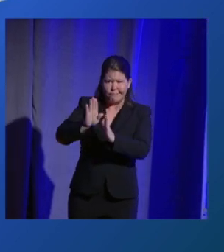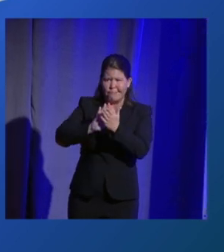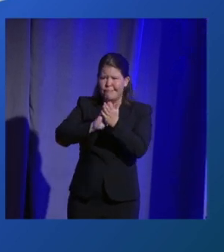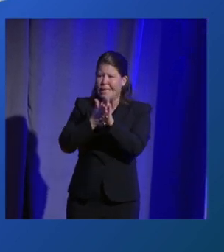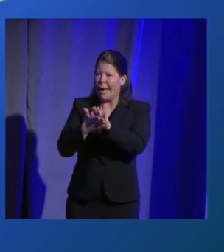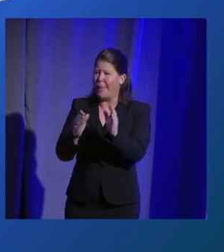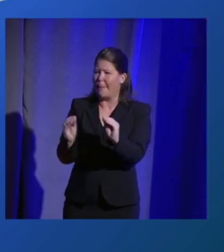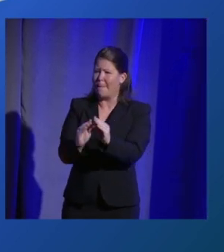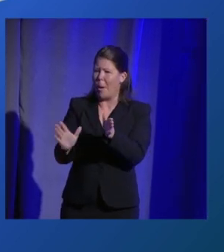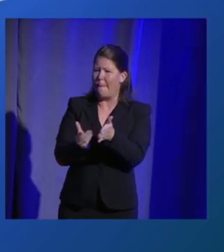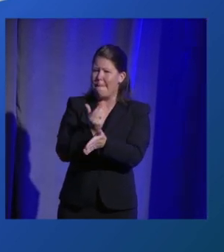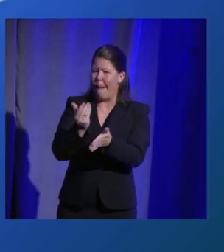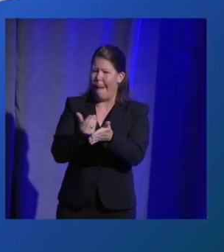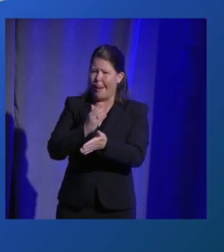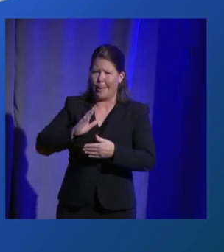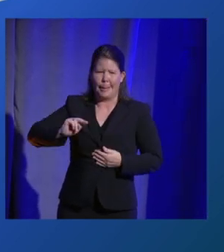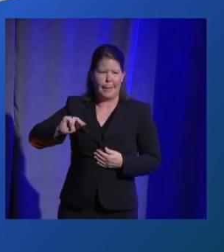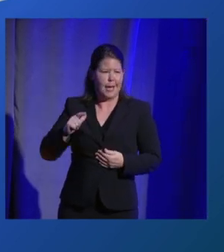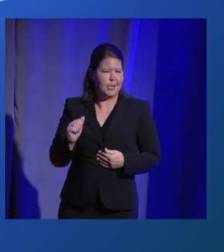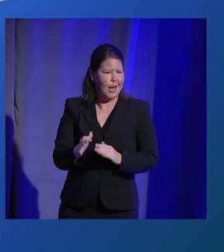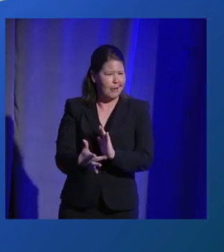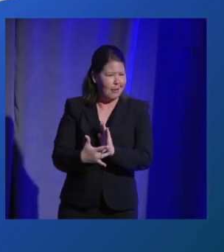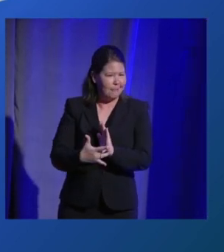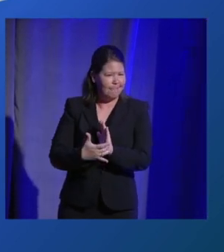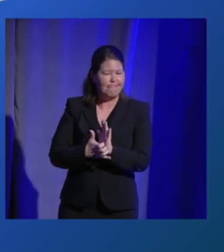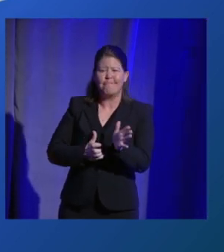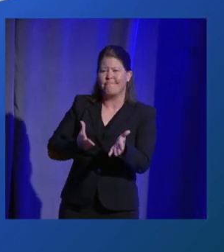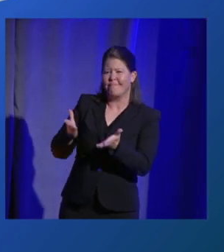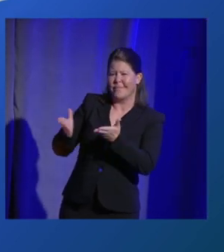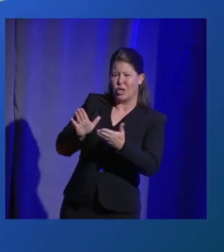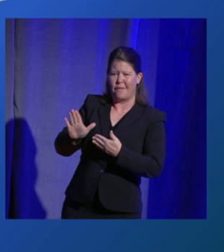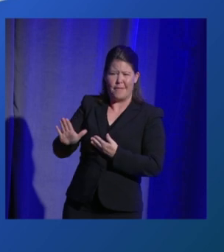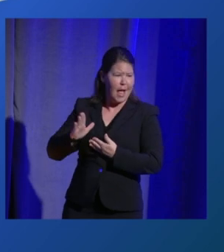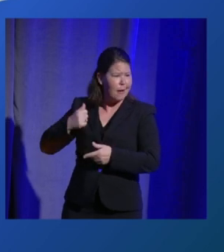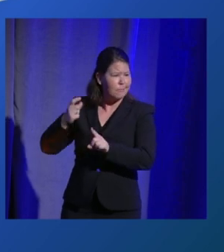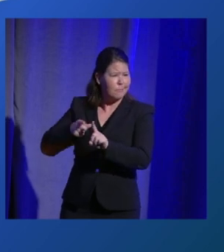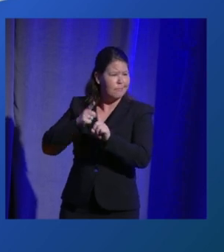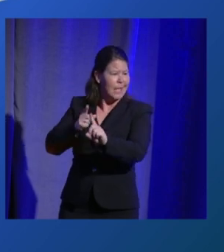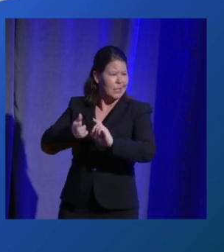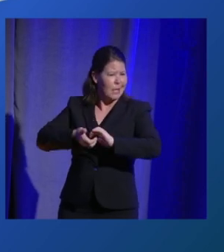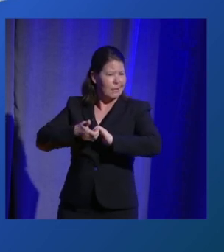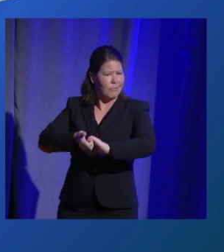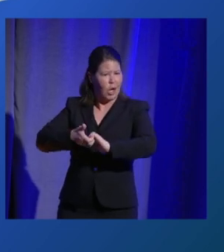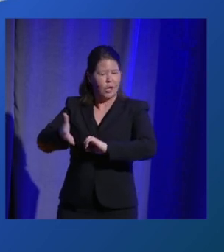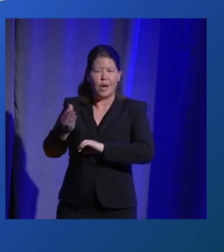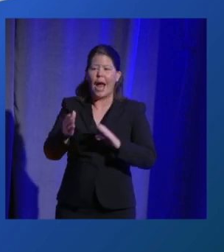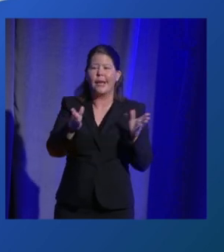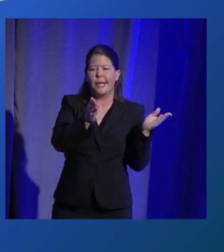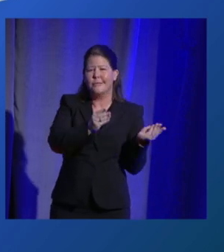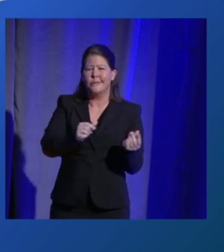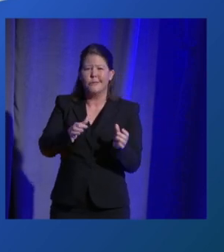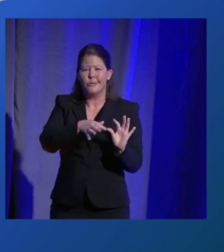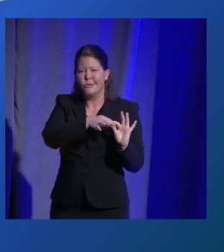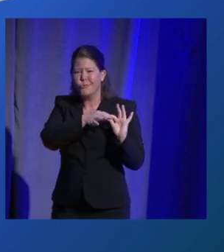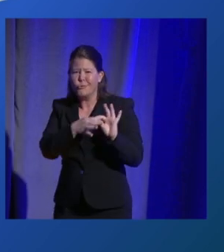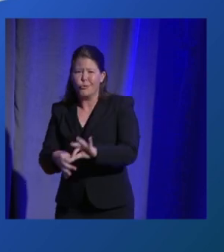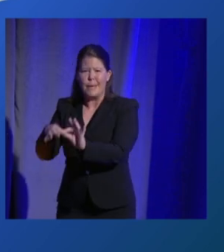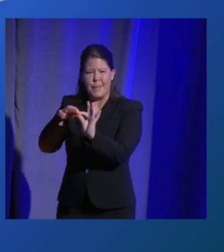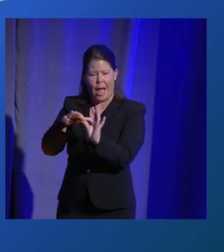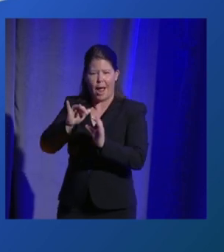to better serve its Mission partners as well as overseeing and streamlining it related capabilities and